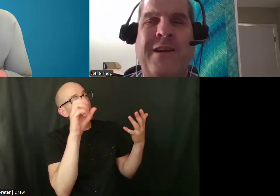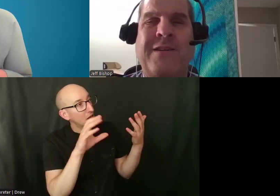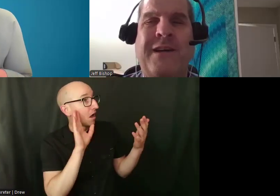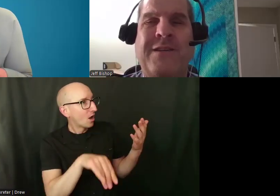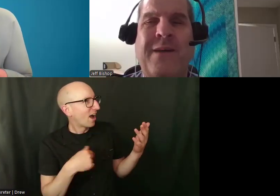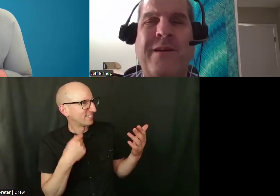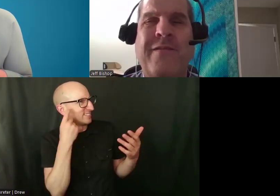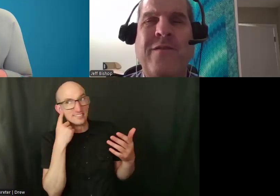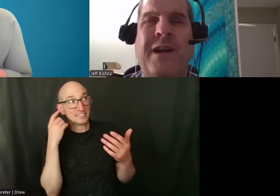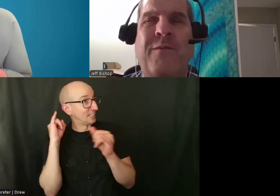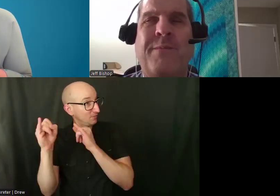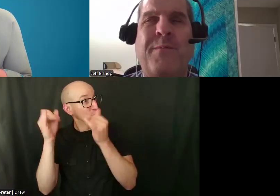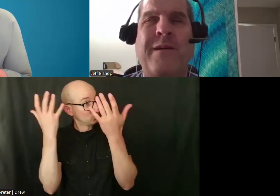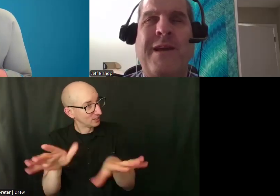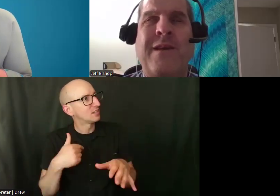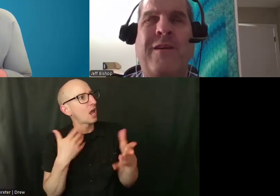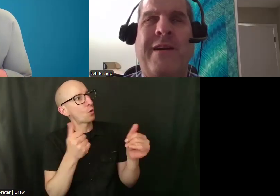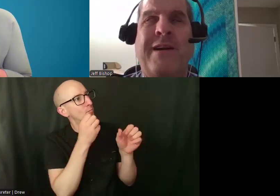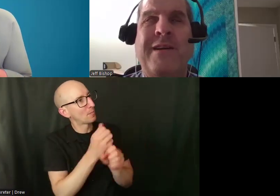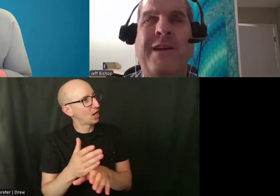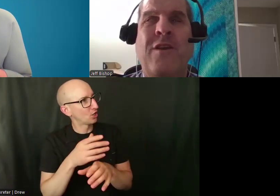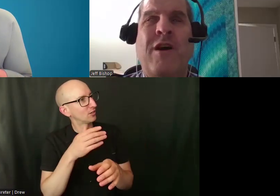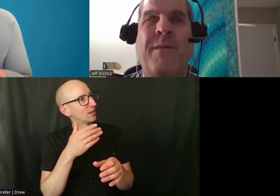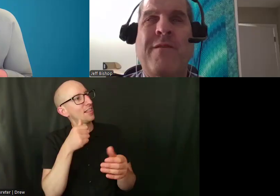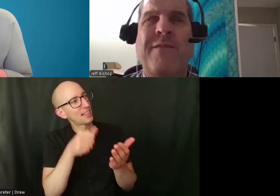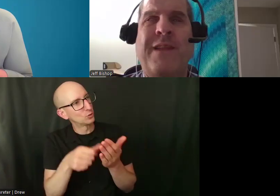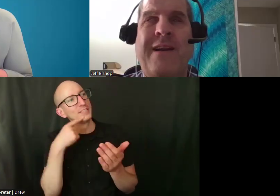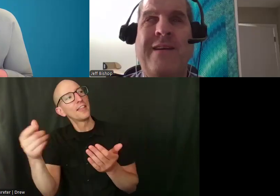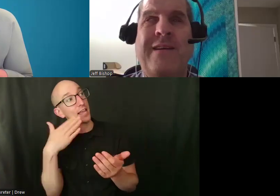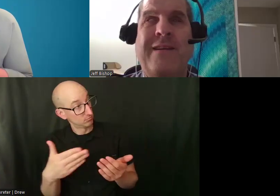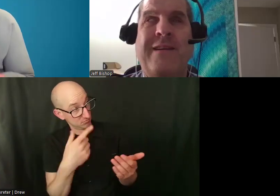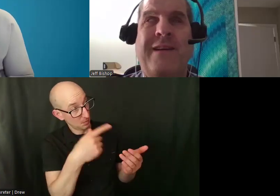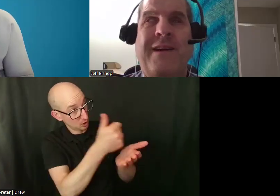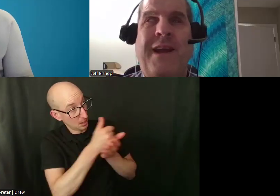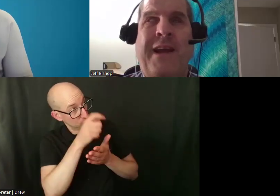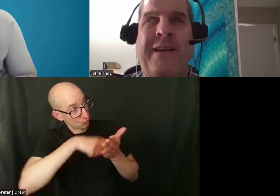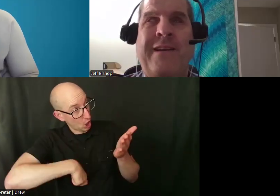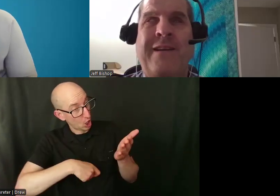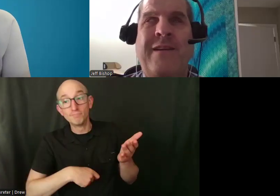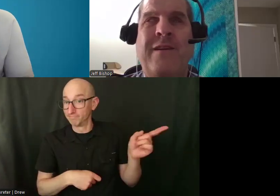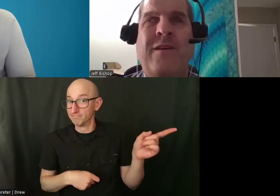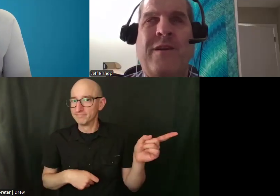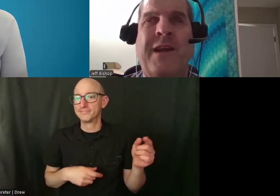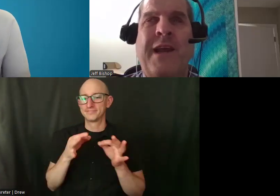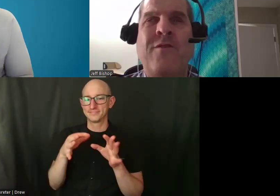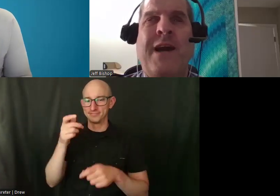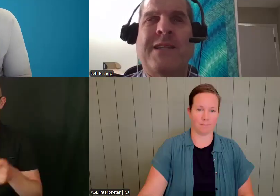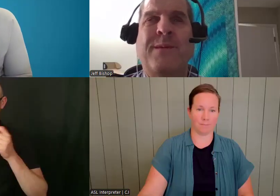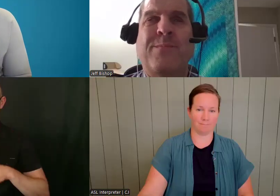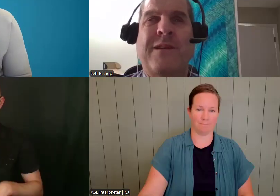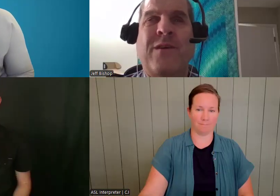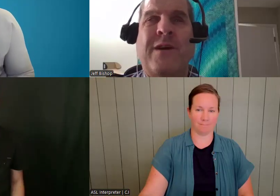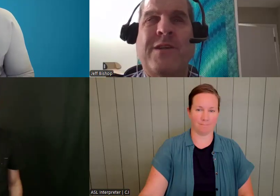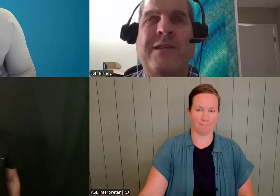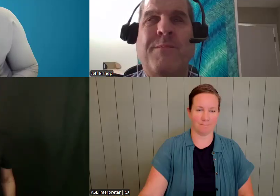just had a job interview and I want to prepare a thank you letter. Can you help me craft that? And, can you ask